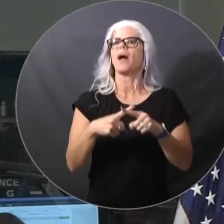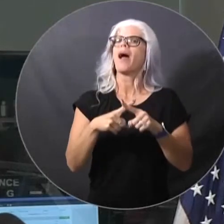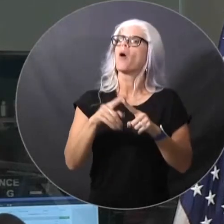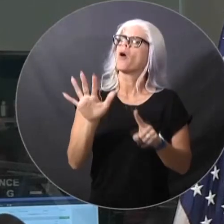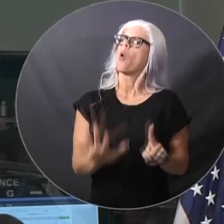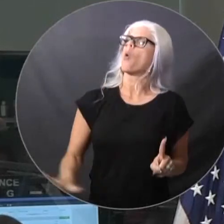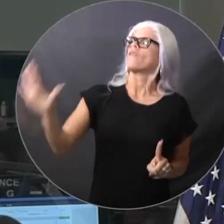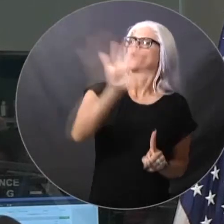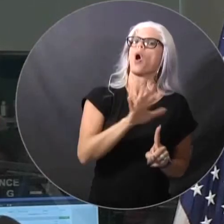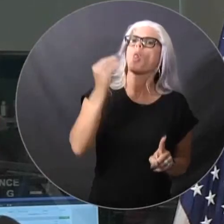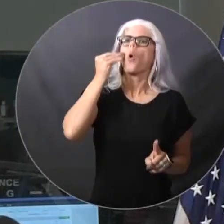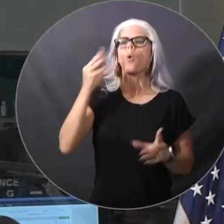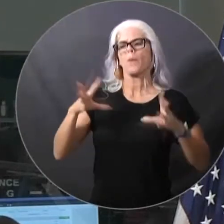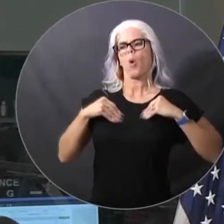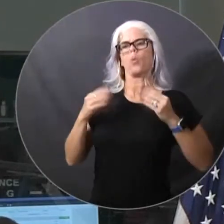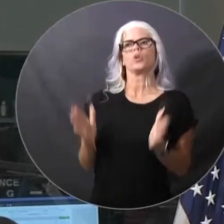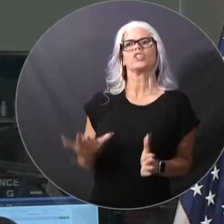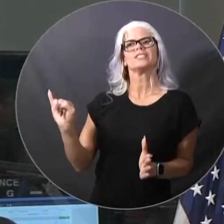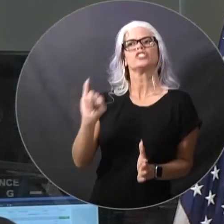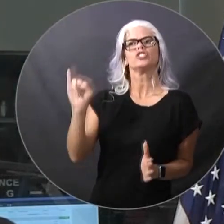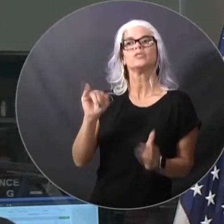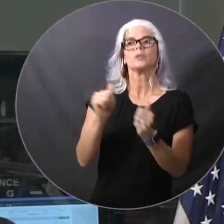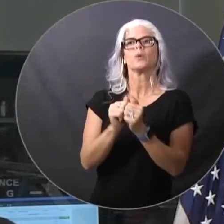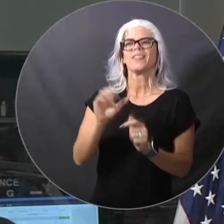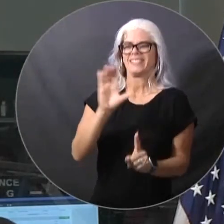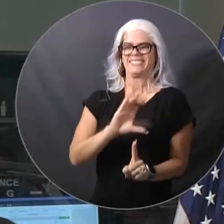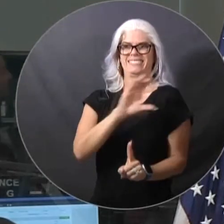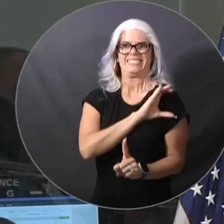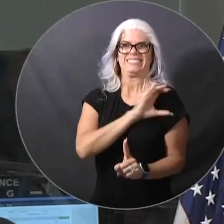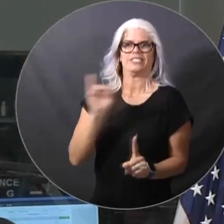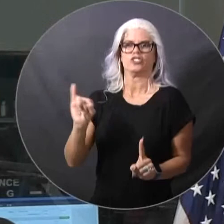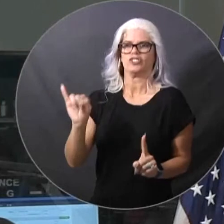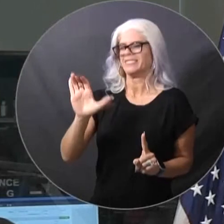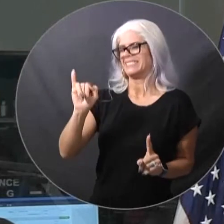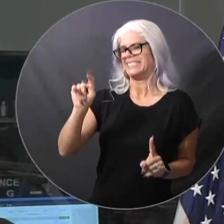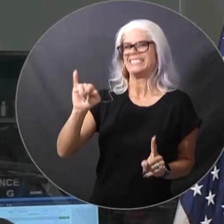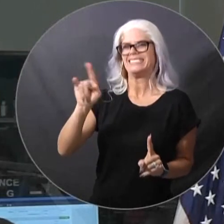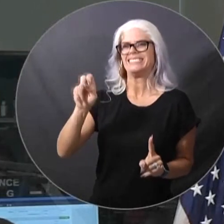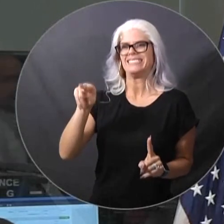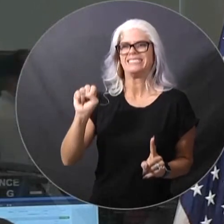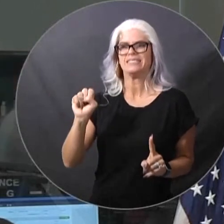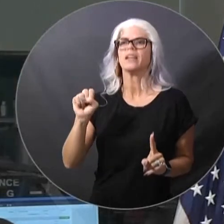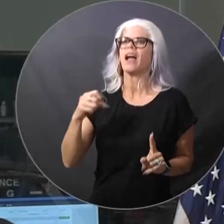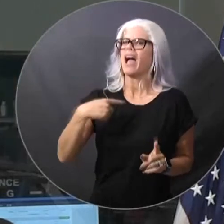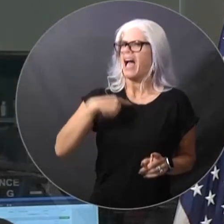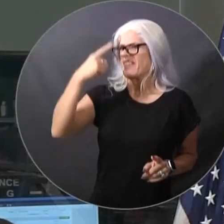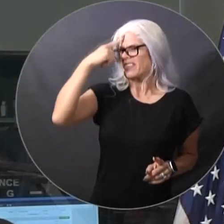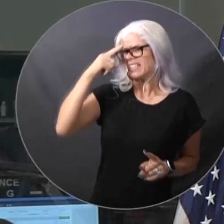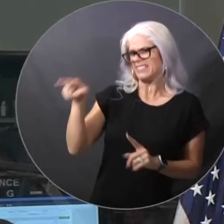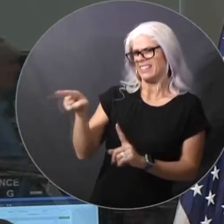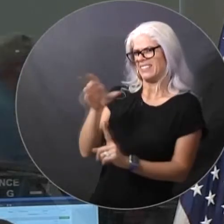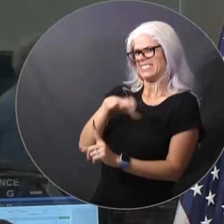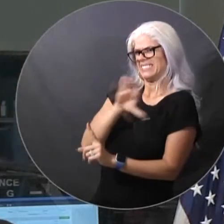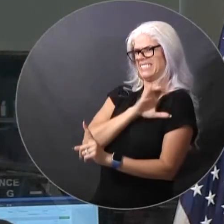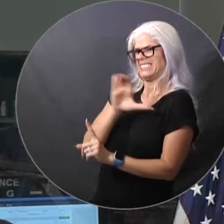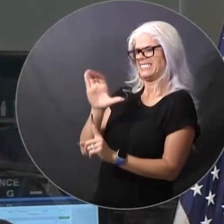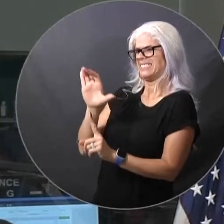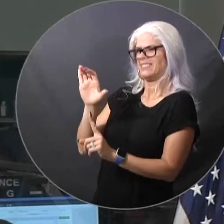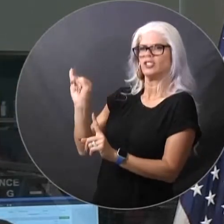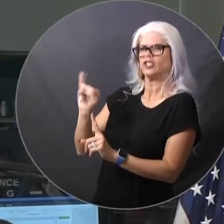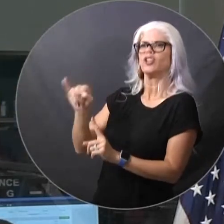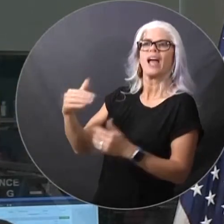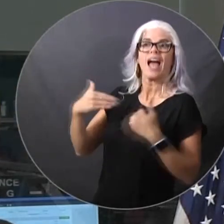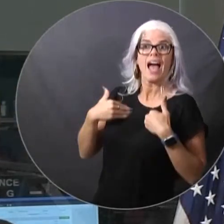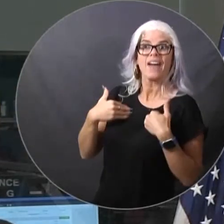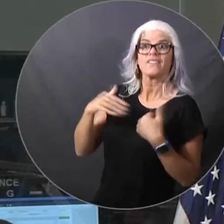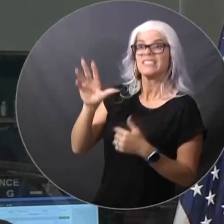with like Citizens. Citizens, I think right now they're between $6 and $7 billion of surplus. They're modeling, based on paying out a lot